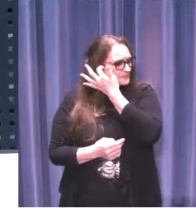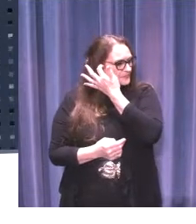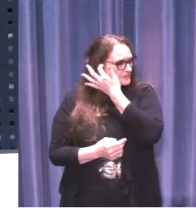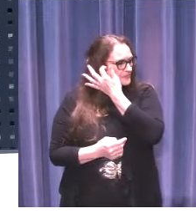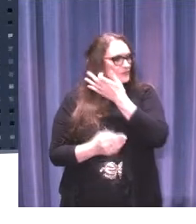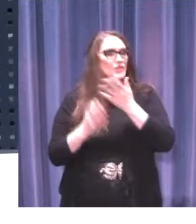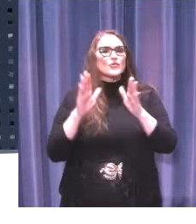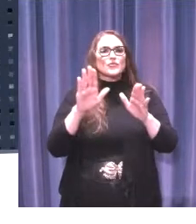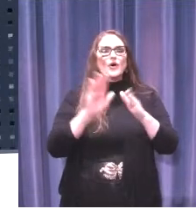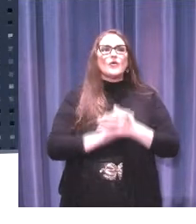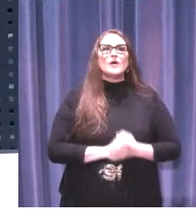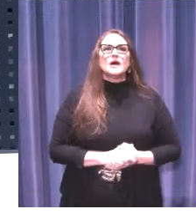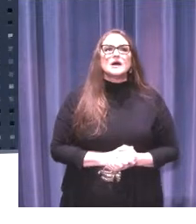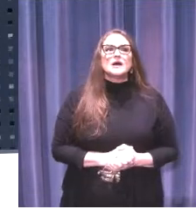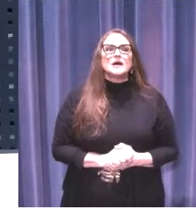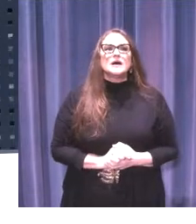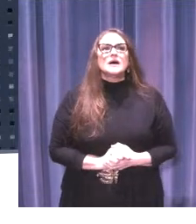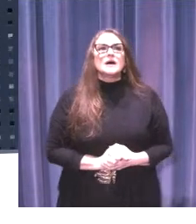So